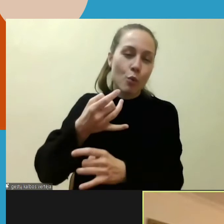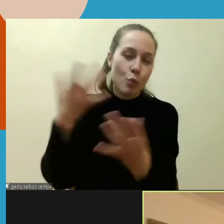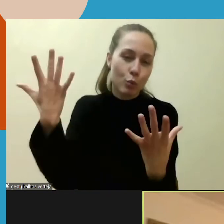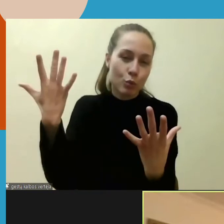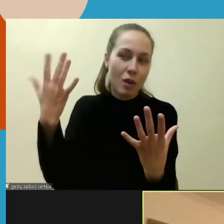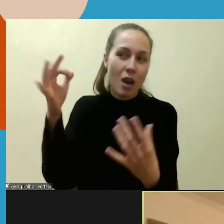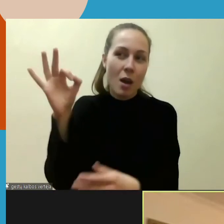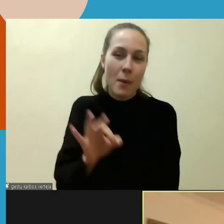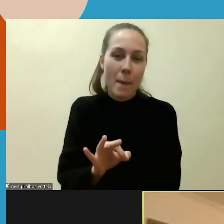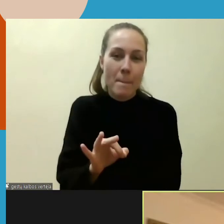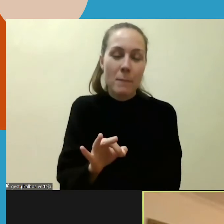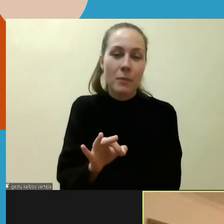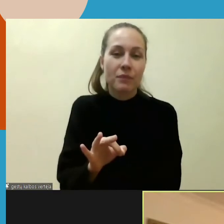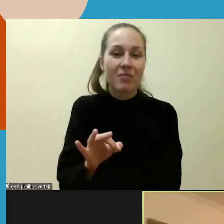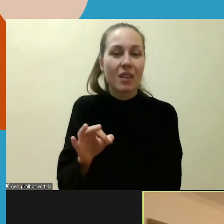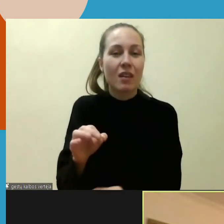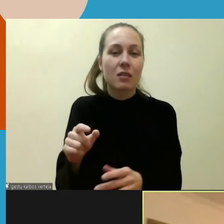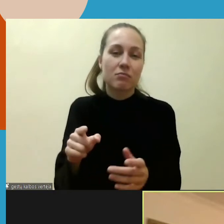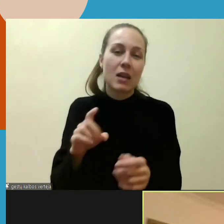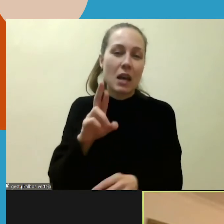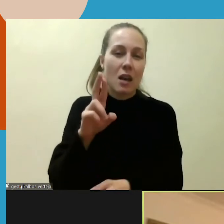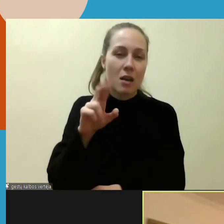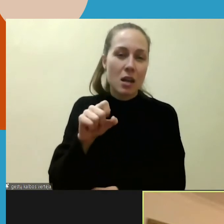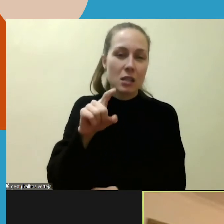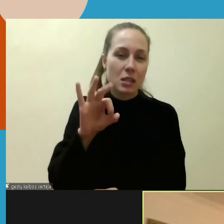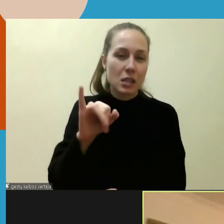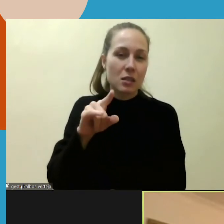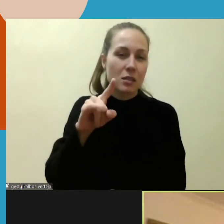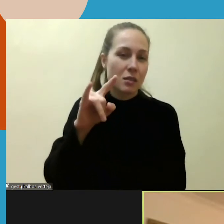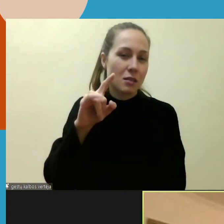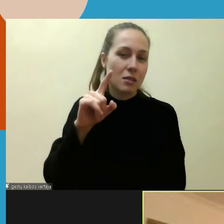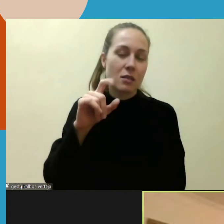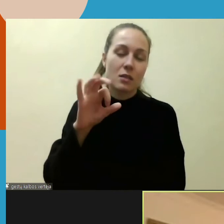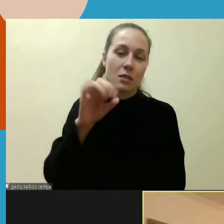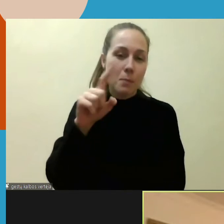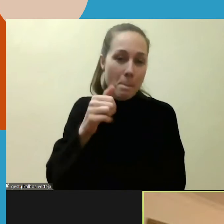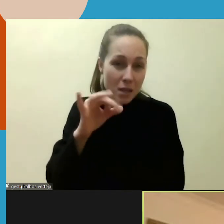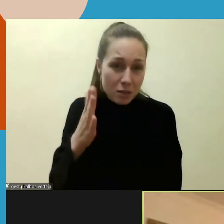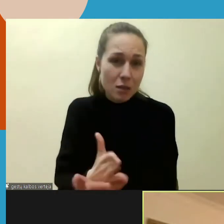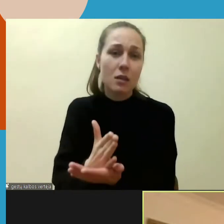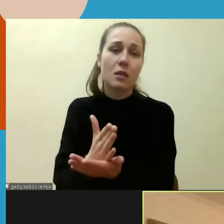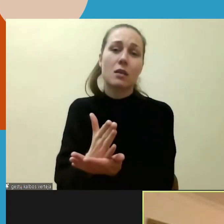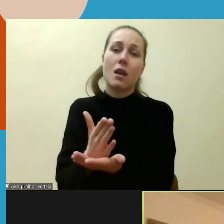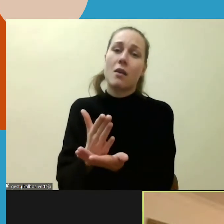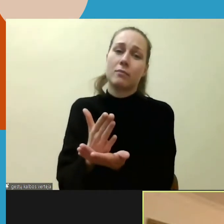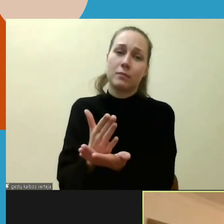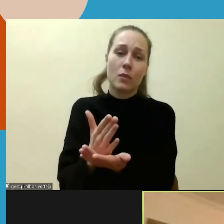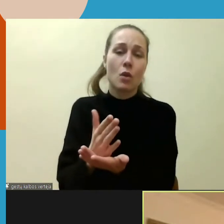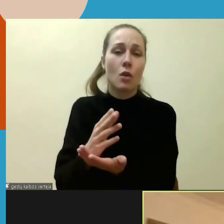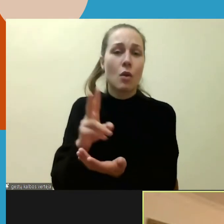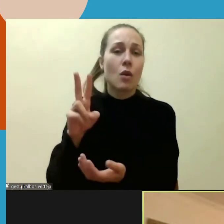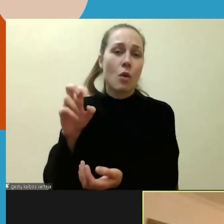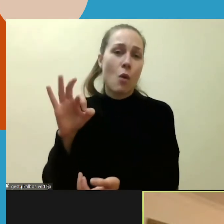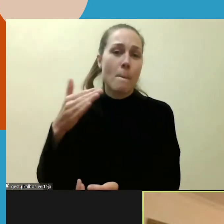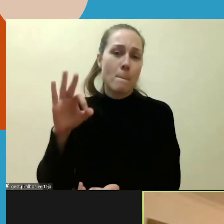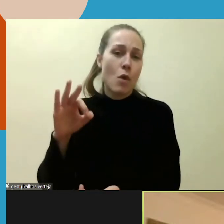and racist. There are elements of this type of culture in what's called the canteen culture inside the police, and this